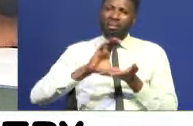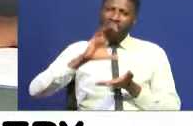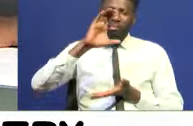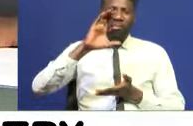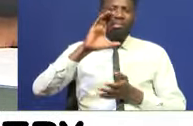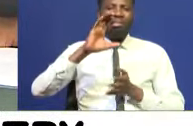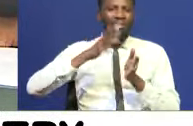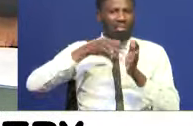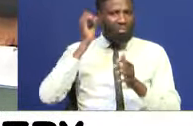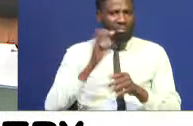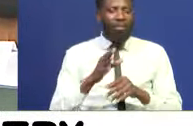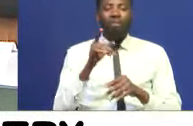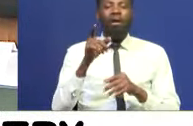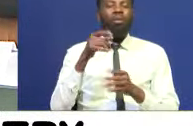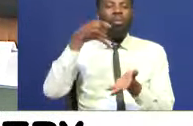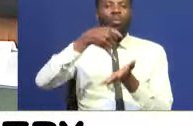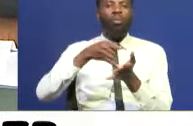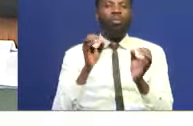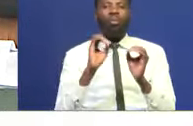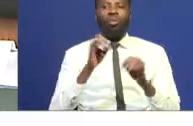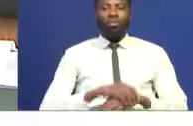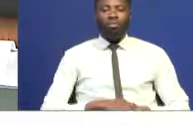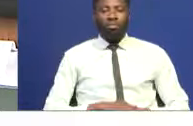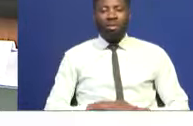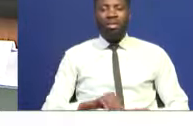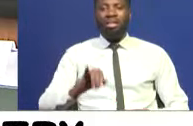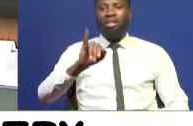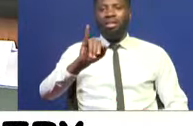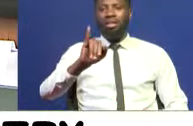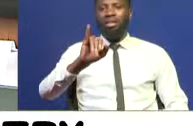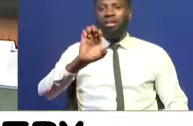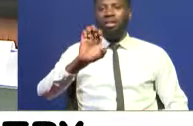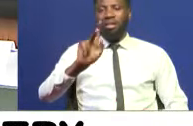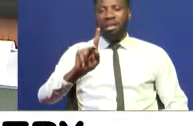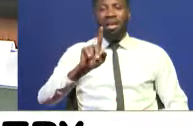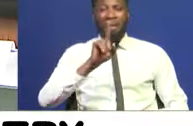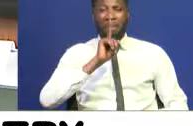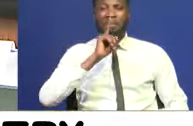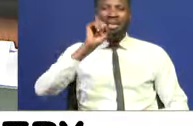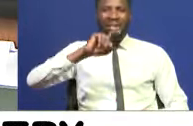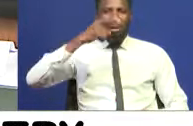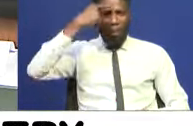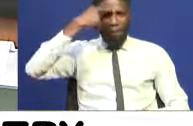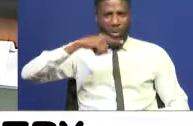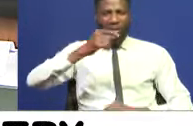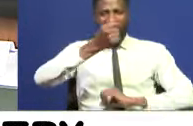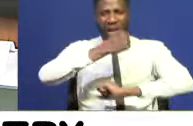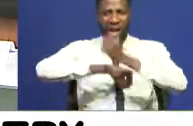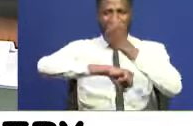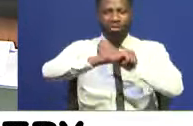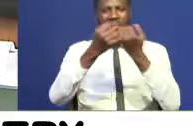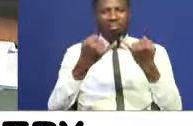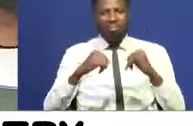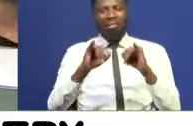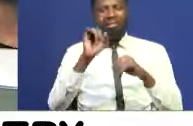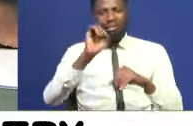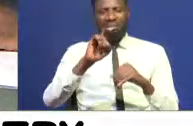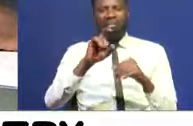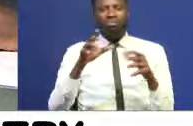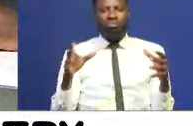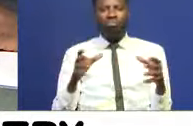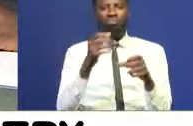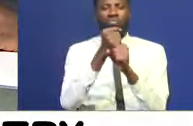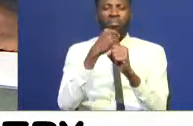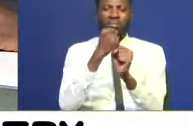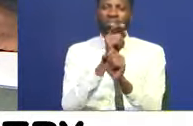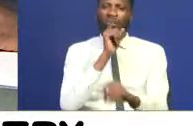the country. EIK is saying that there needs to be a convergence on policy implementation by all players in the sector to